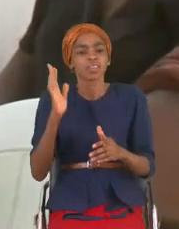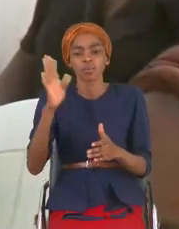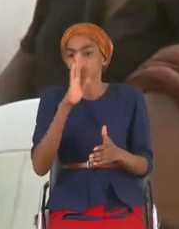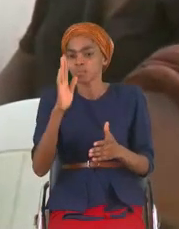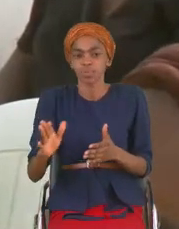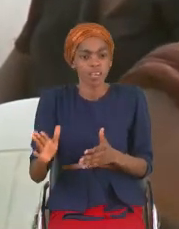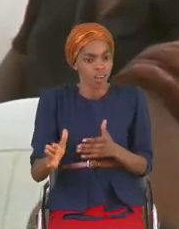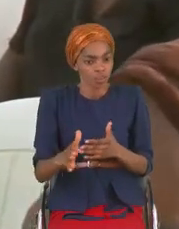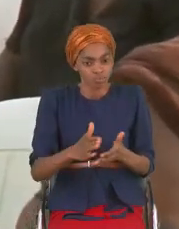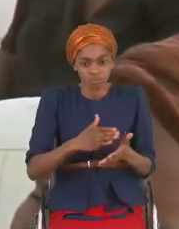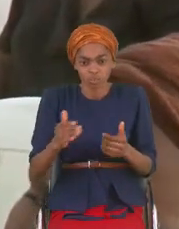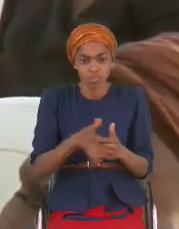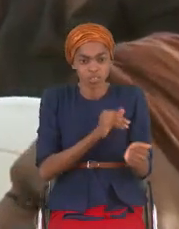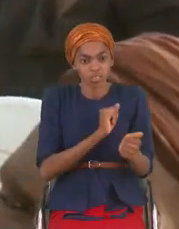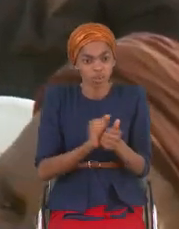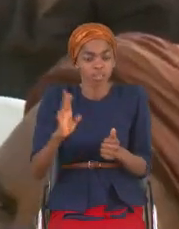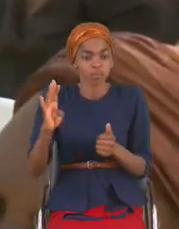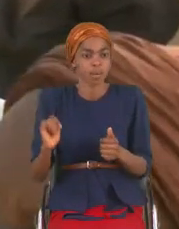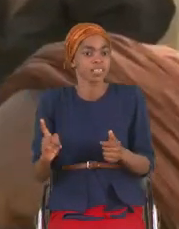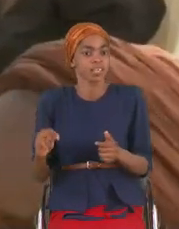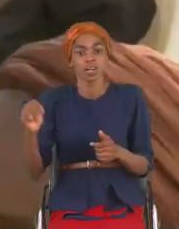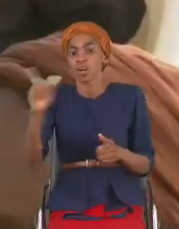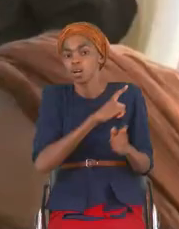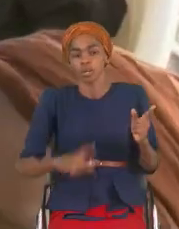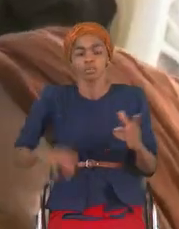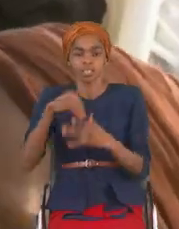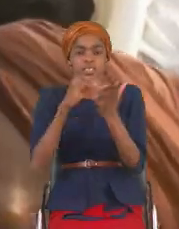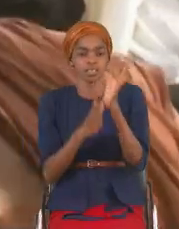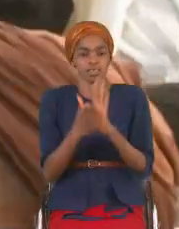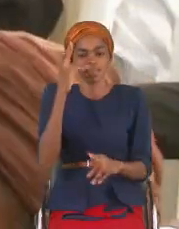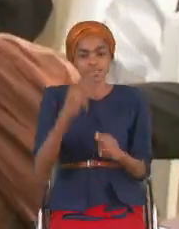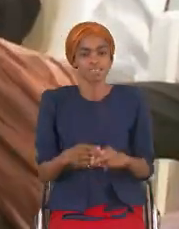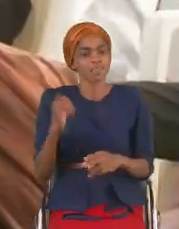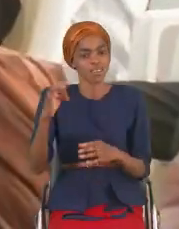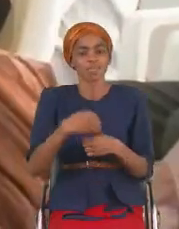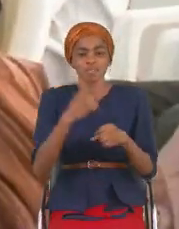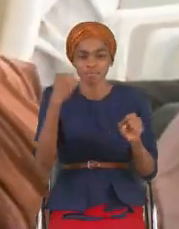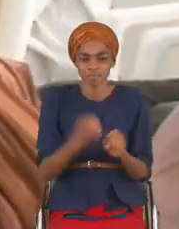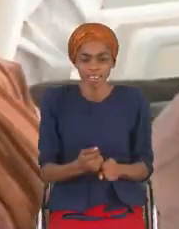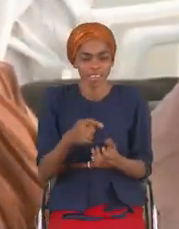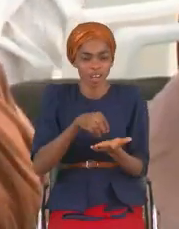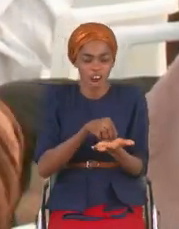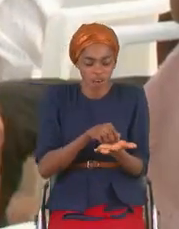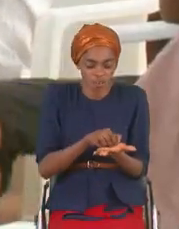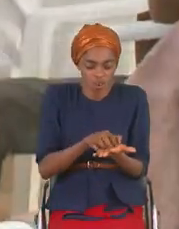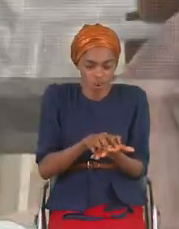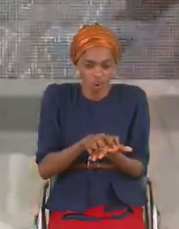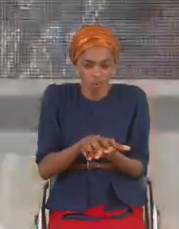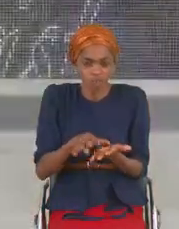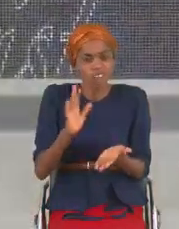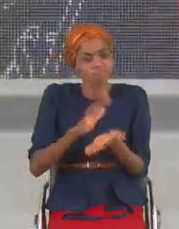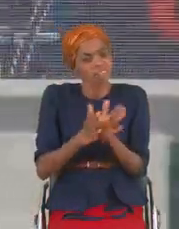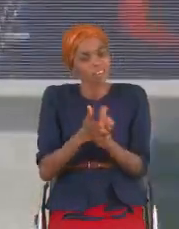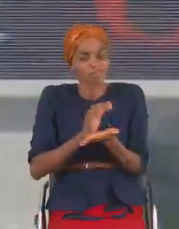the Lord will chisel everything away in Jesus' name. He'll make the rough smooth. And